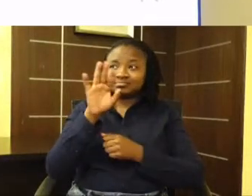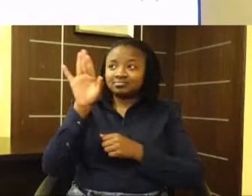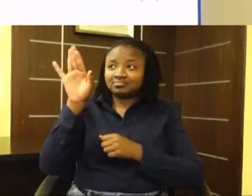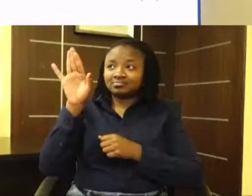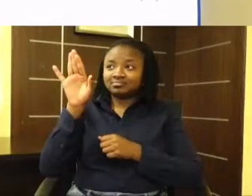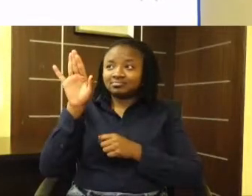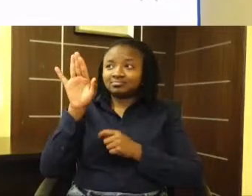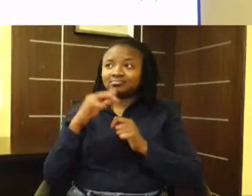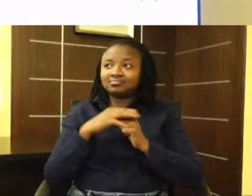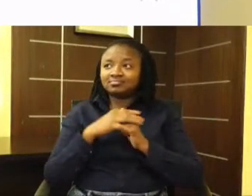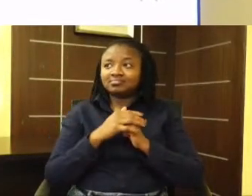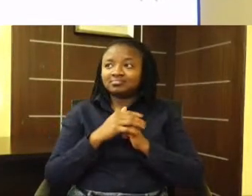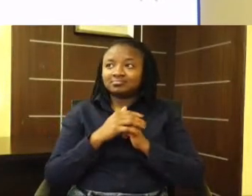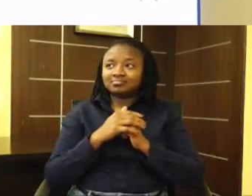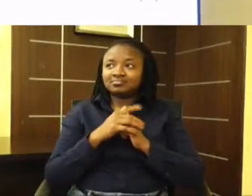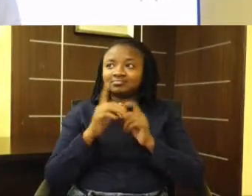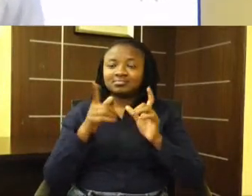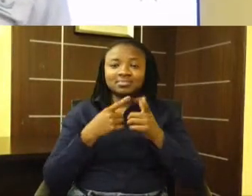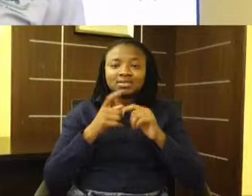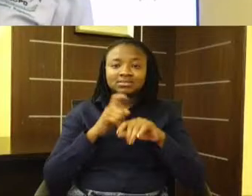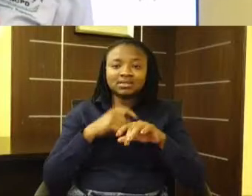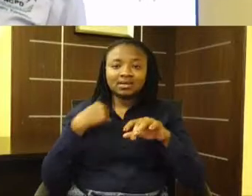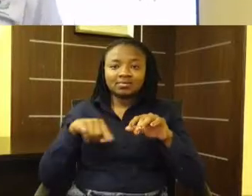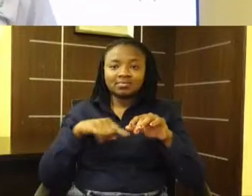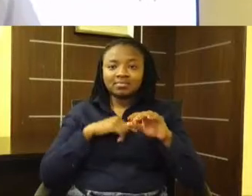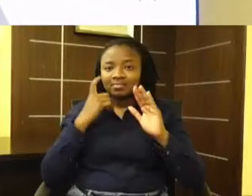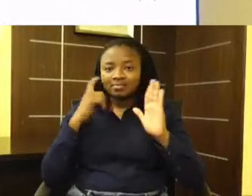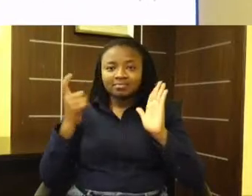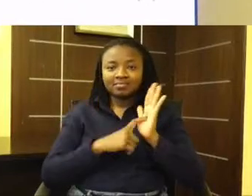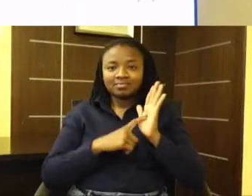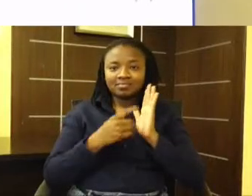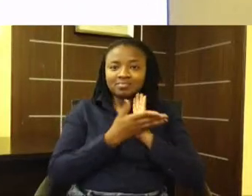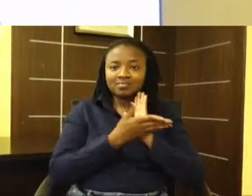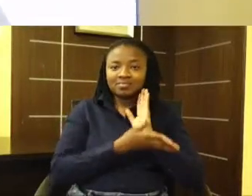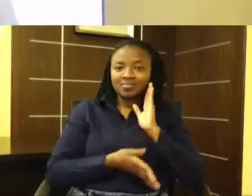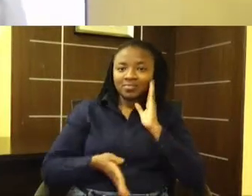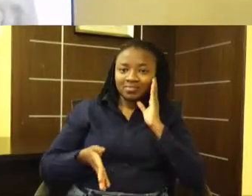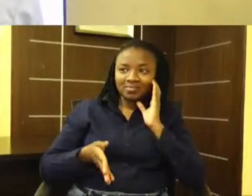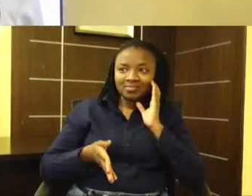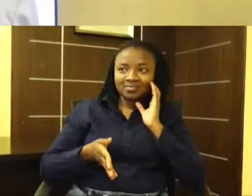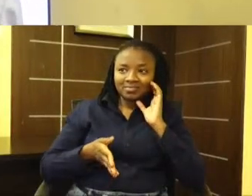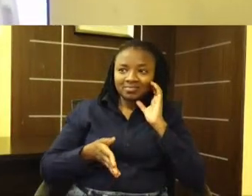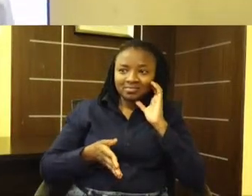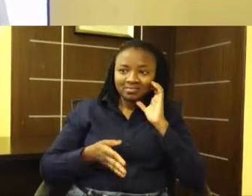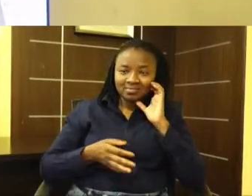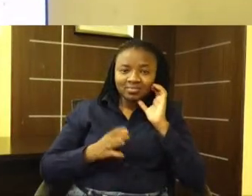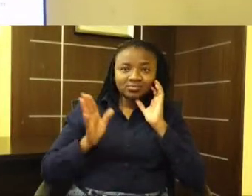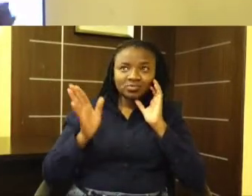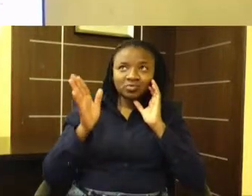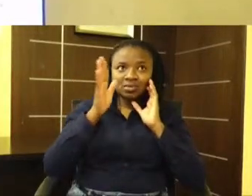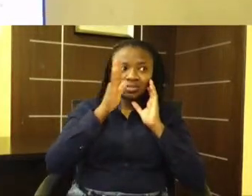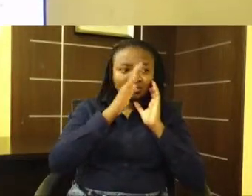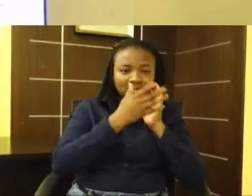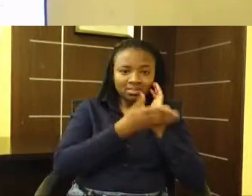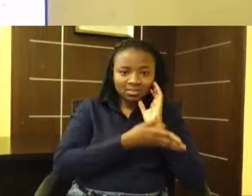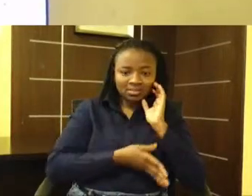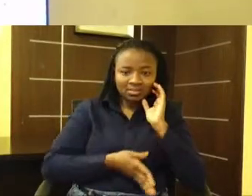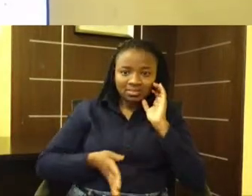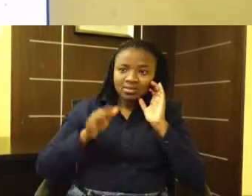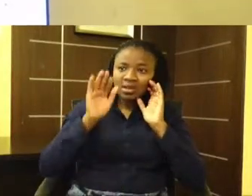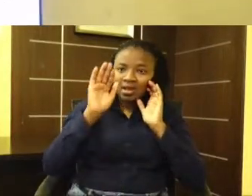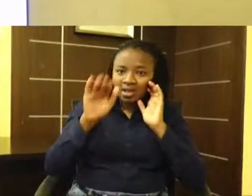meeting. By the time tuligundua it was at night, I think. So night ni kuzima moto. Telling her,